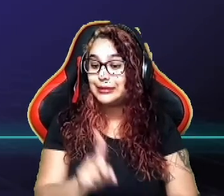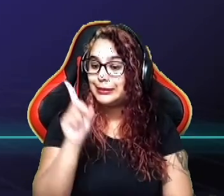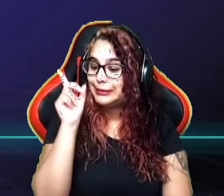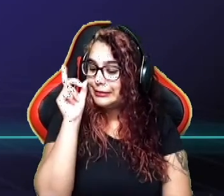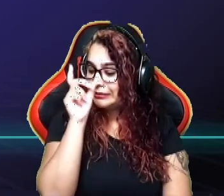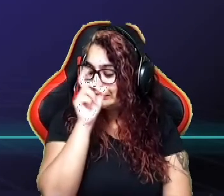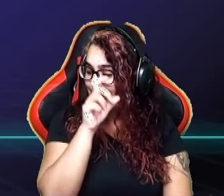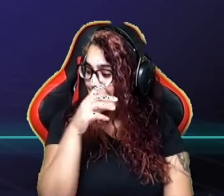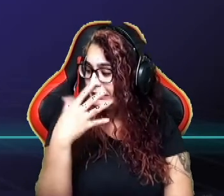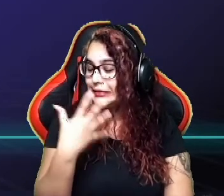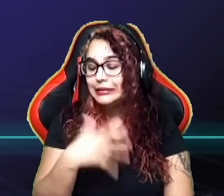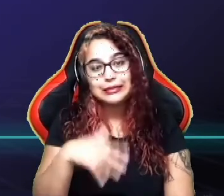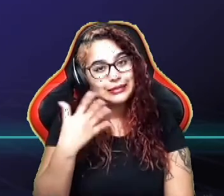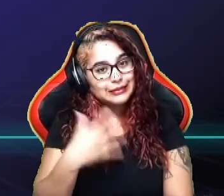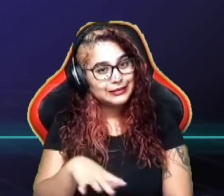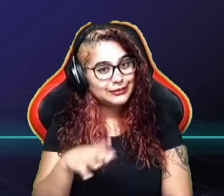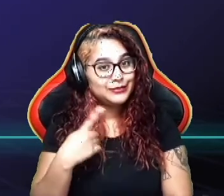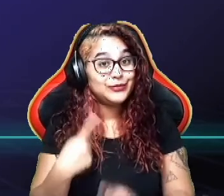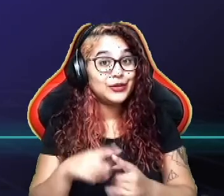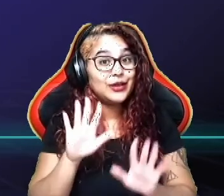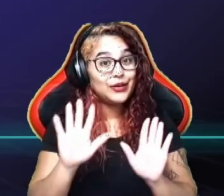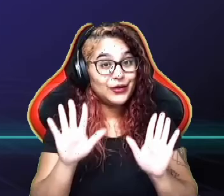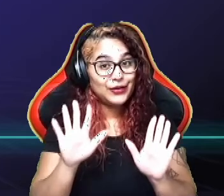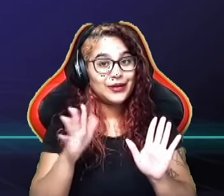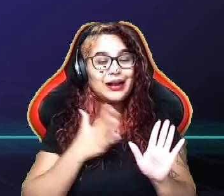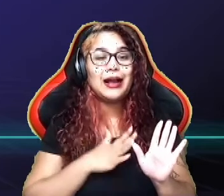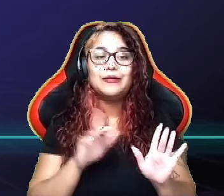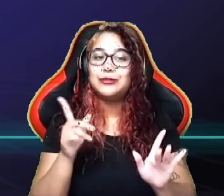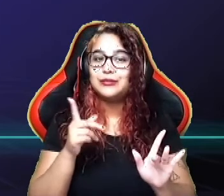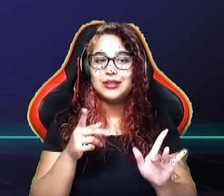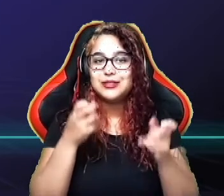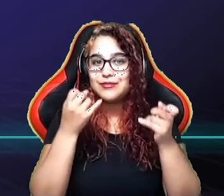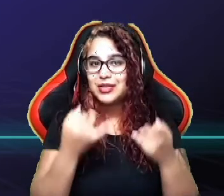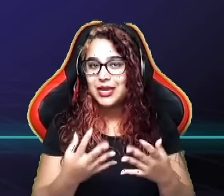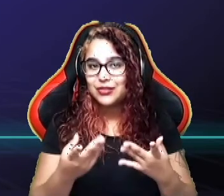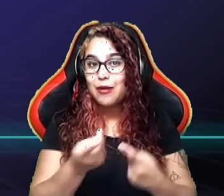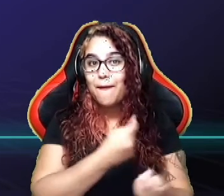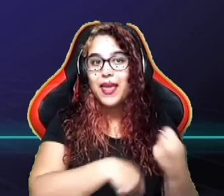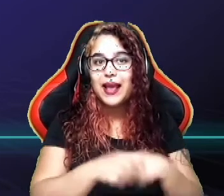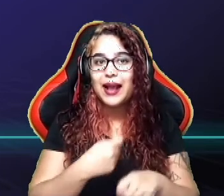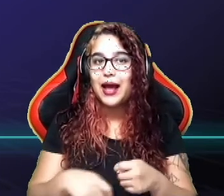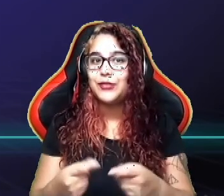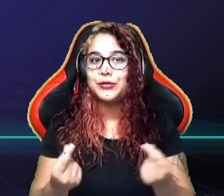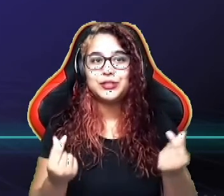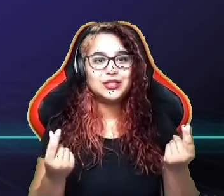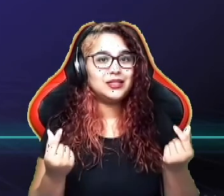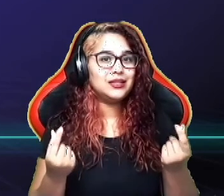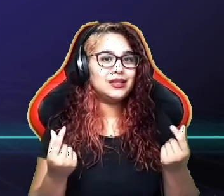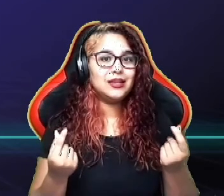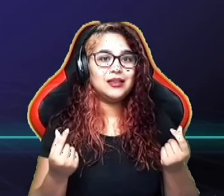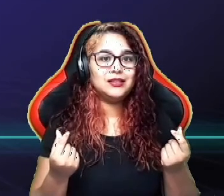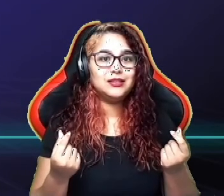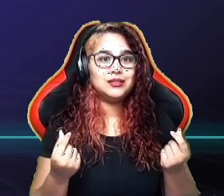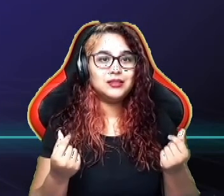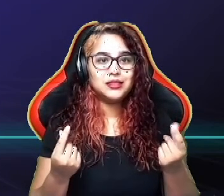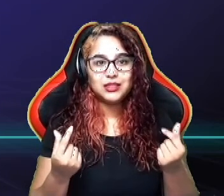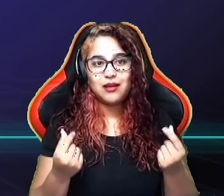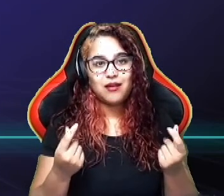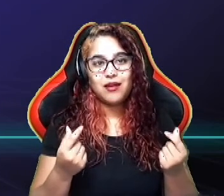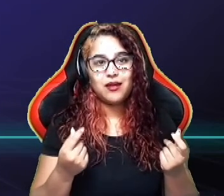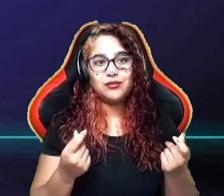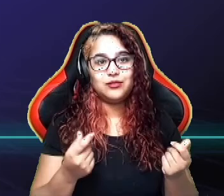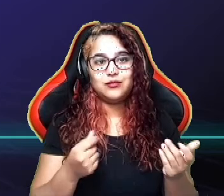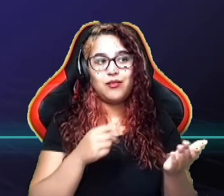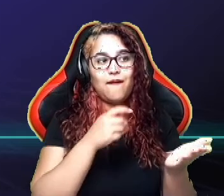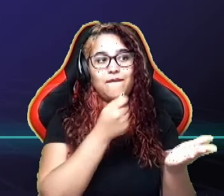complex question. So we're not talking about an industry or of millions and millions of